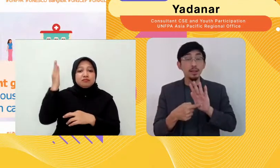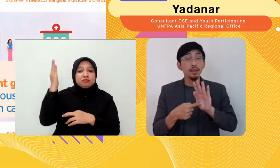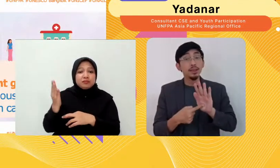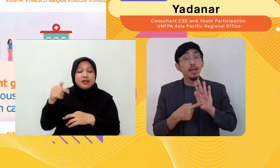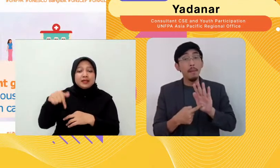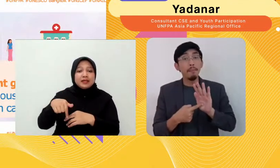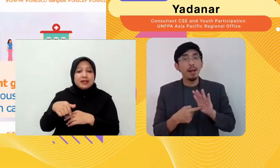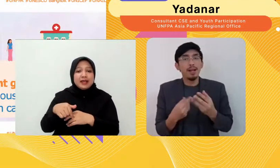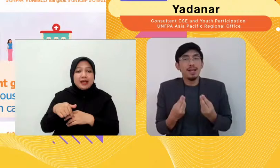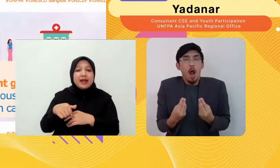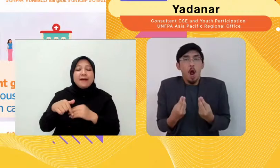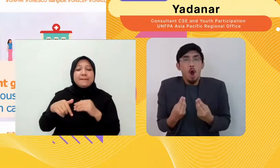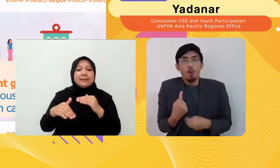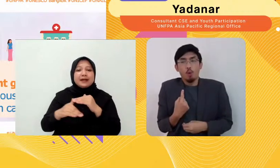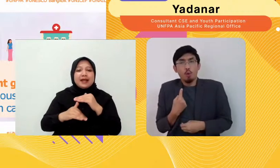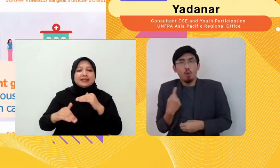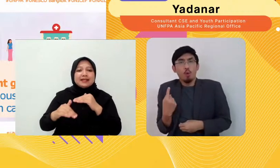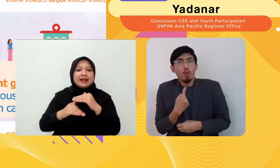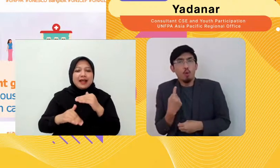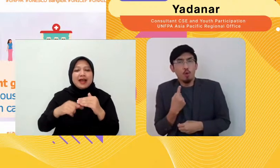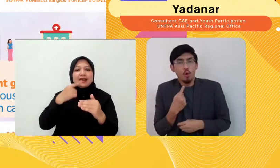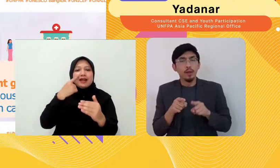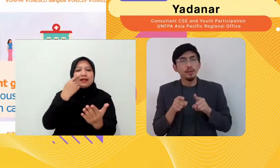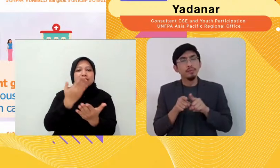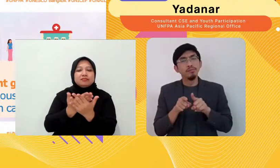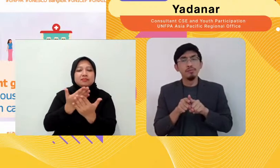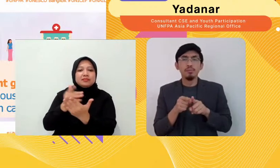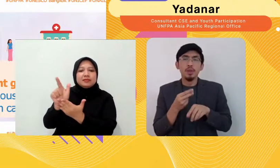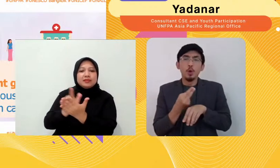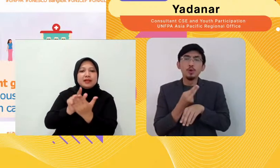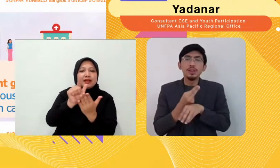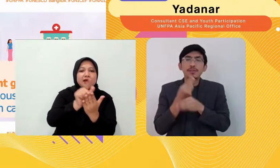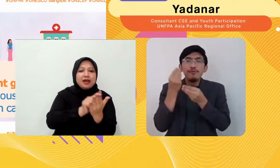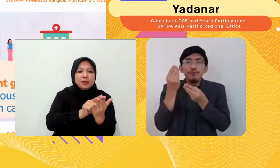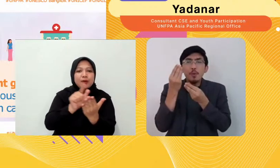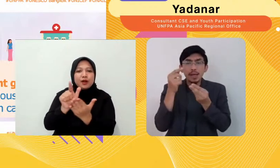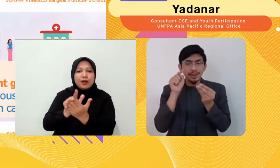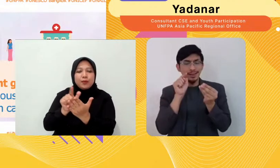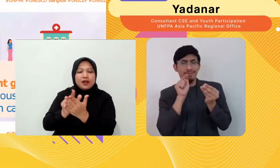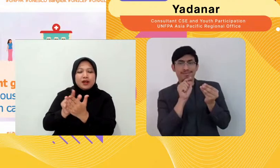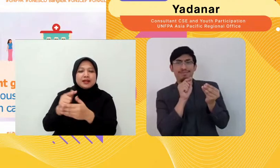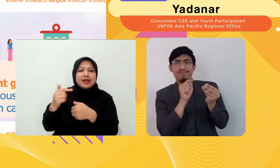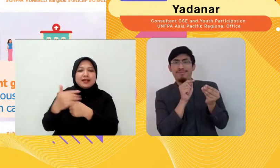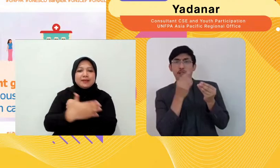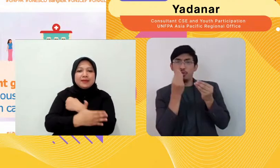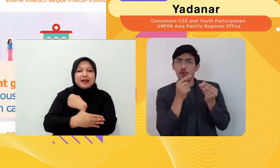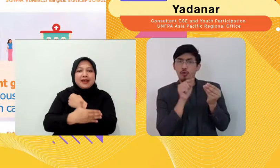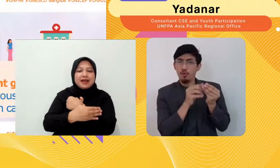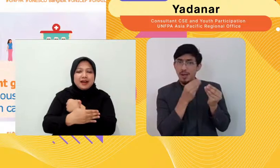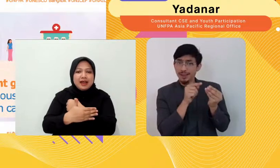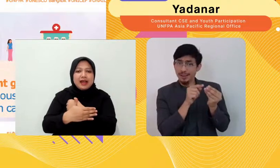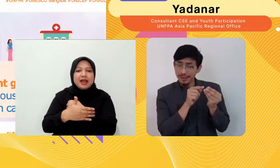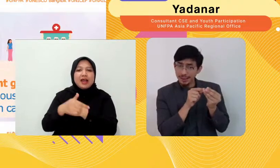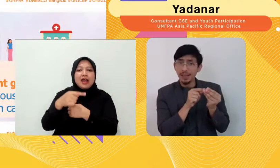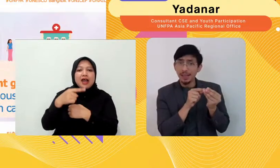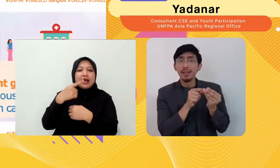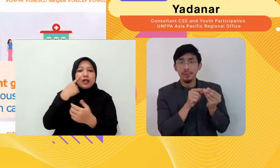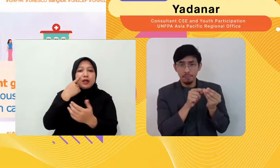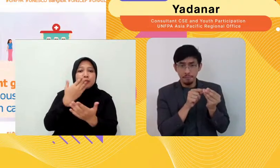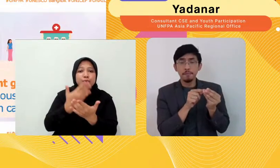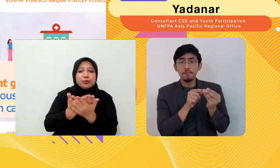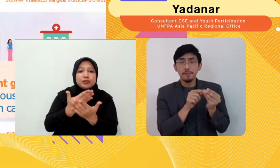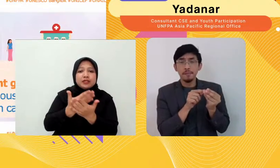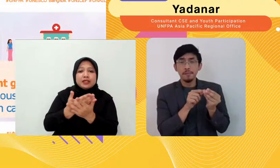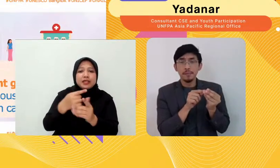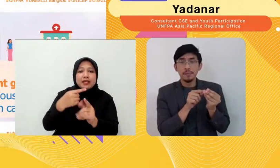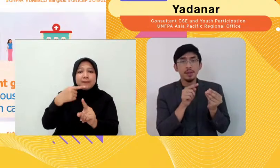upon the report that we did through the online survey with the adolescent and youth. And the evidence and scientifically accurate was also pointed out from